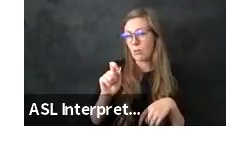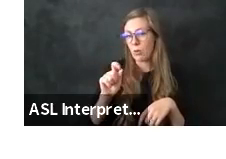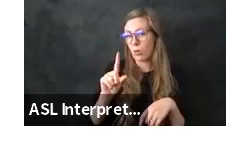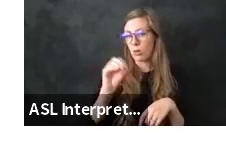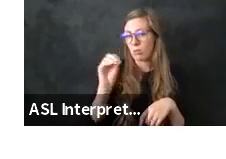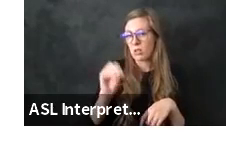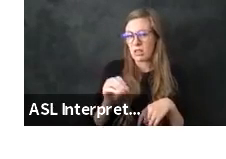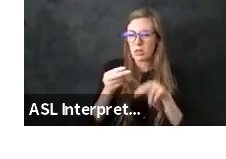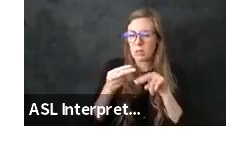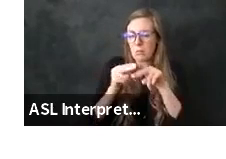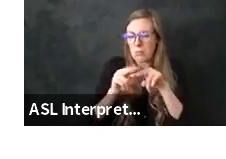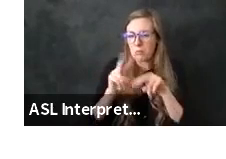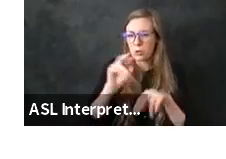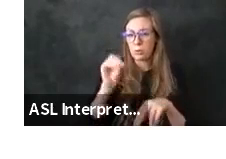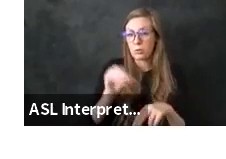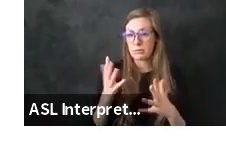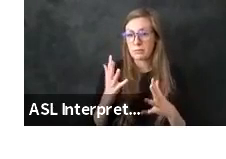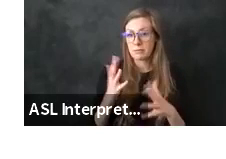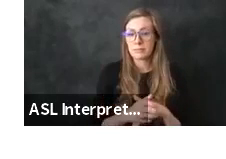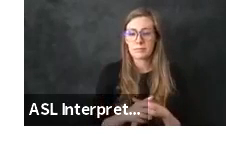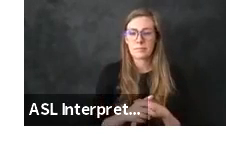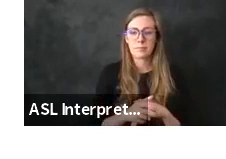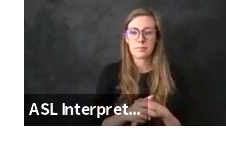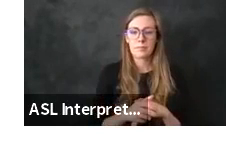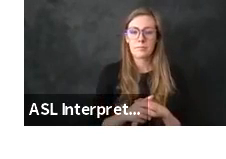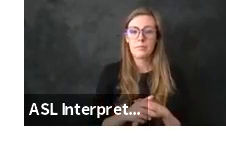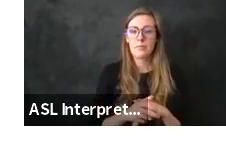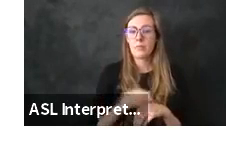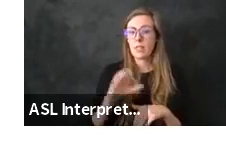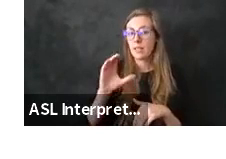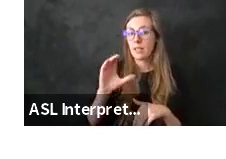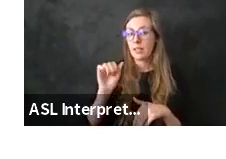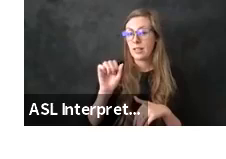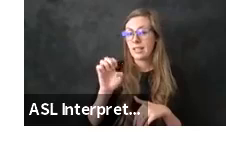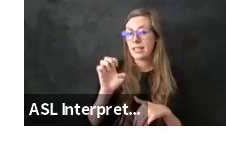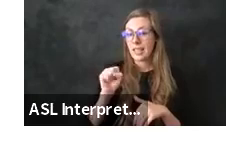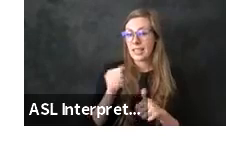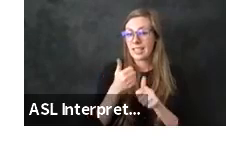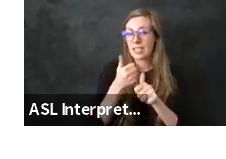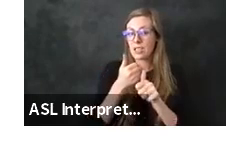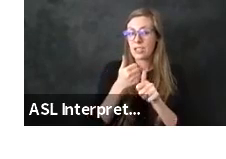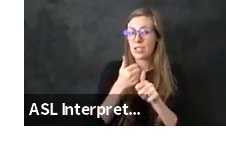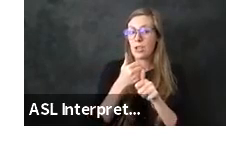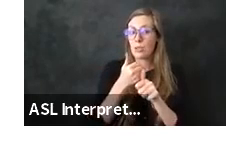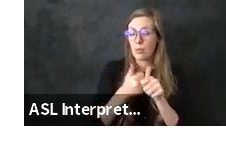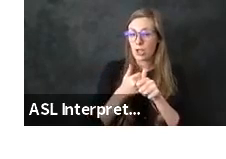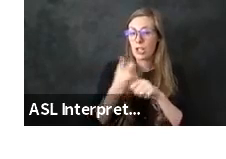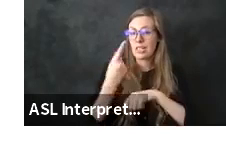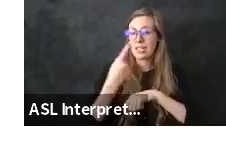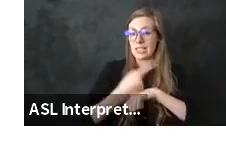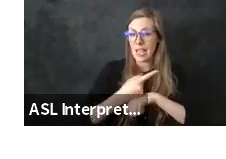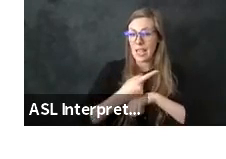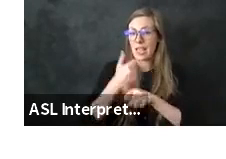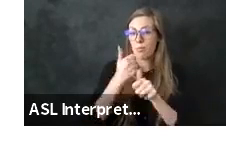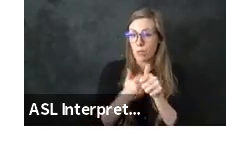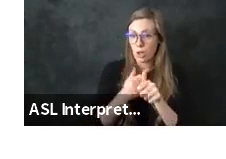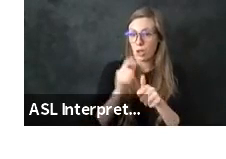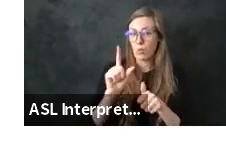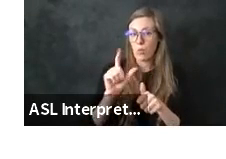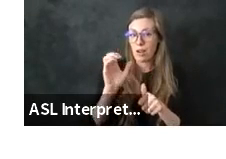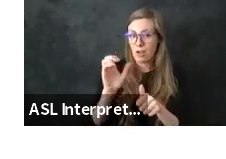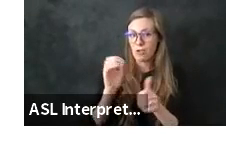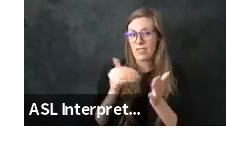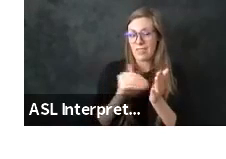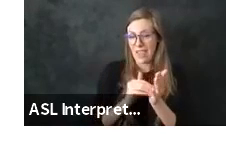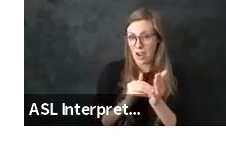8.1%. While our cases per new resident, cases per 100,000 residents per